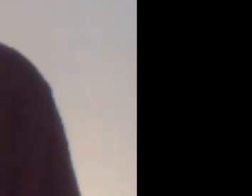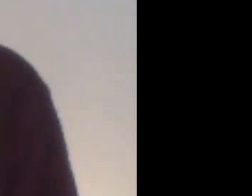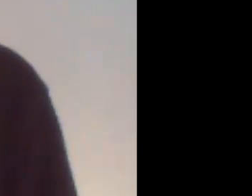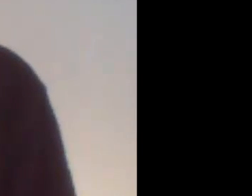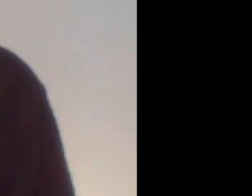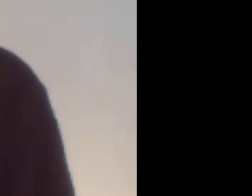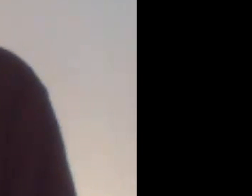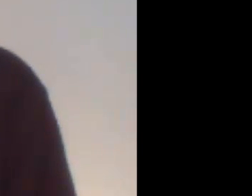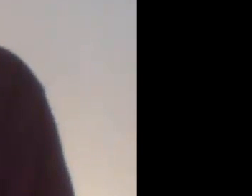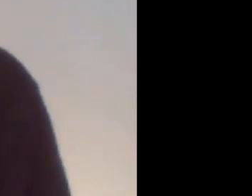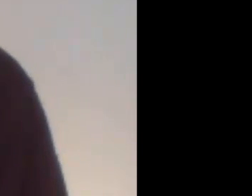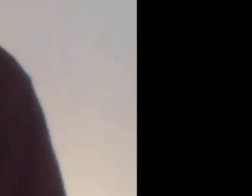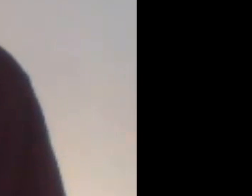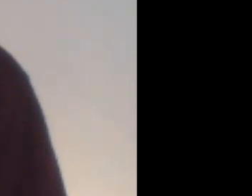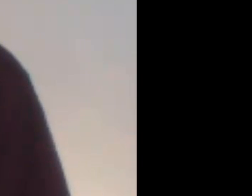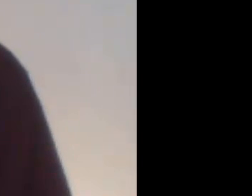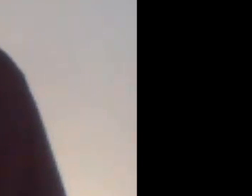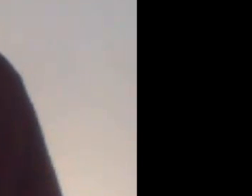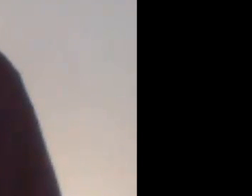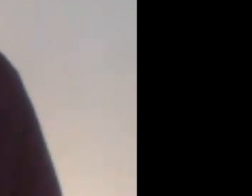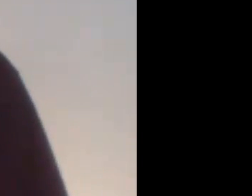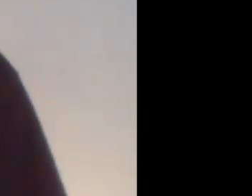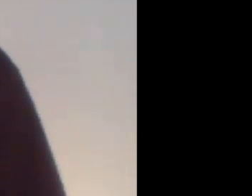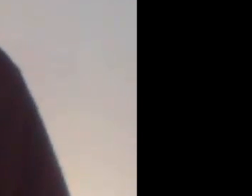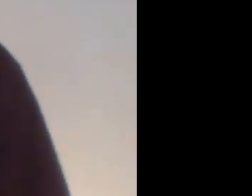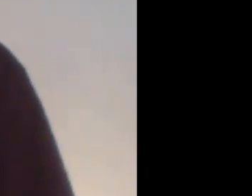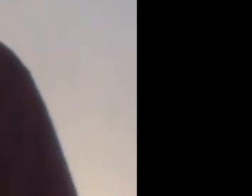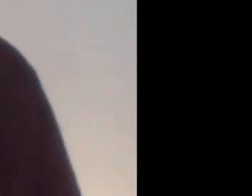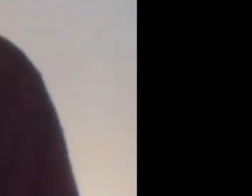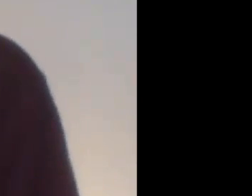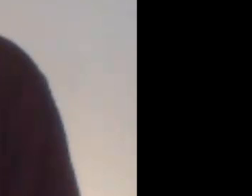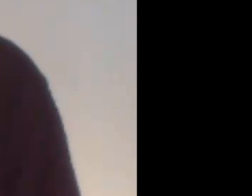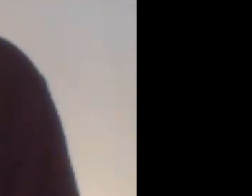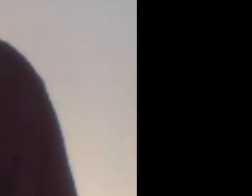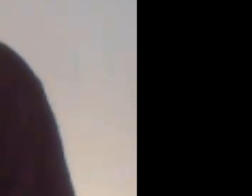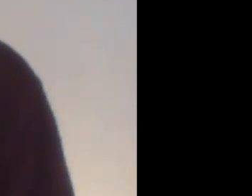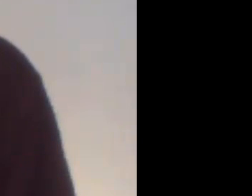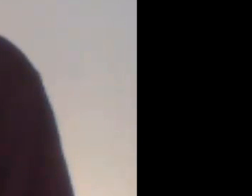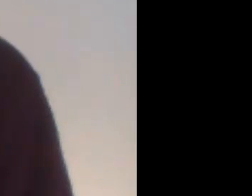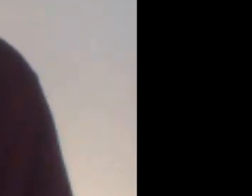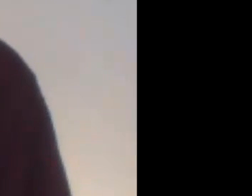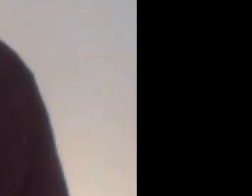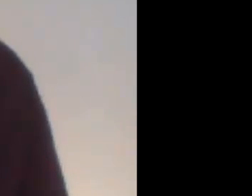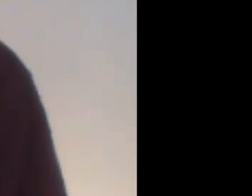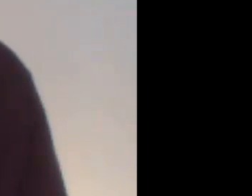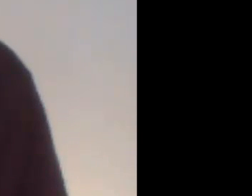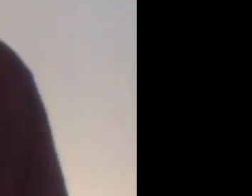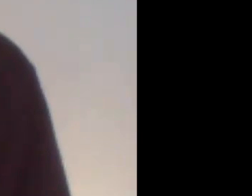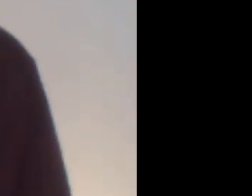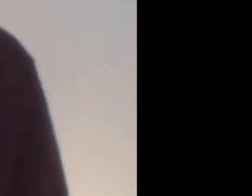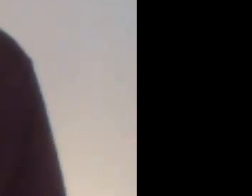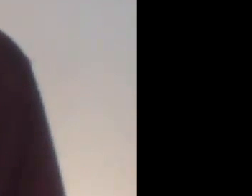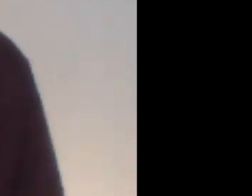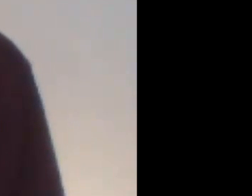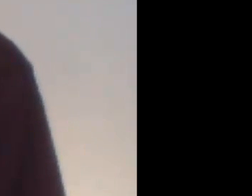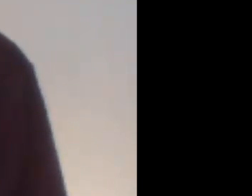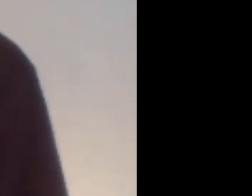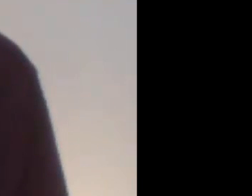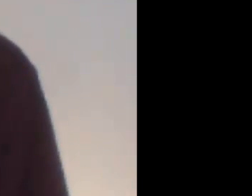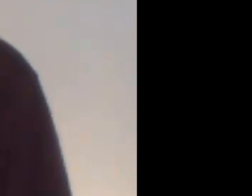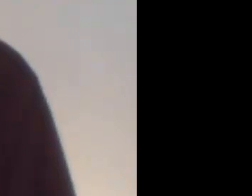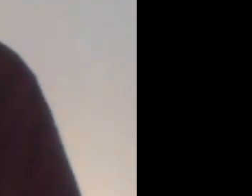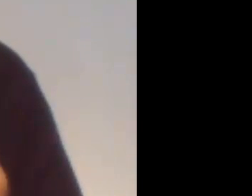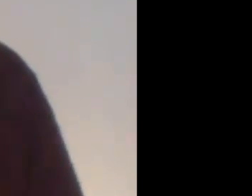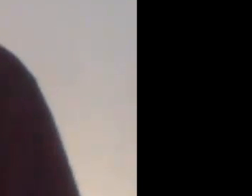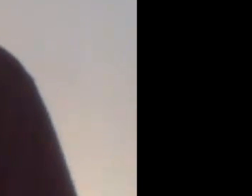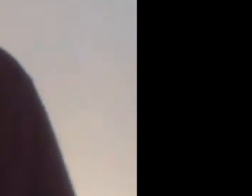Ça va bien, merci. Okay. Well, in the course of the last class, I mentioned that as we look through lesson